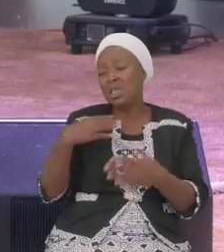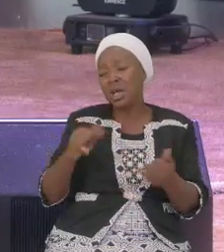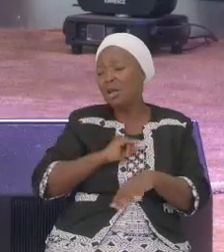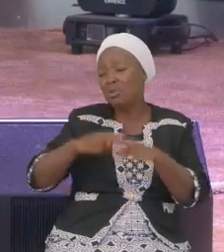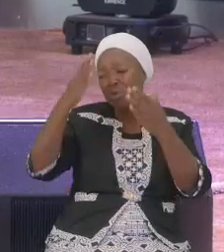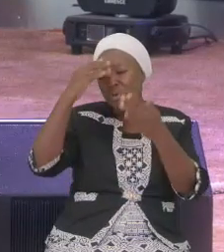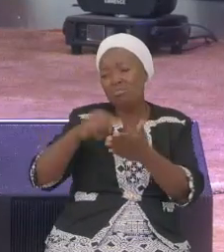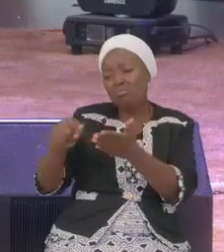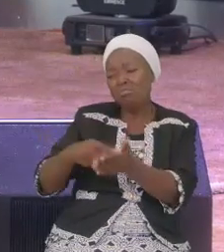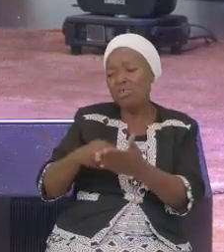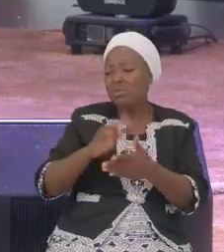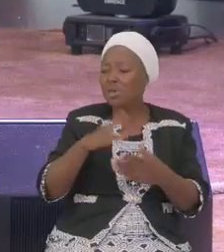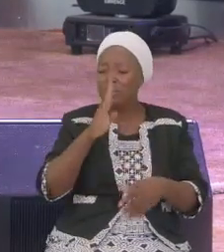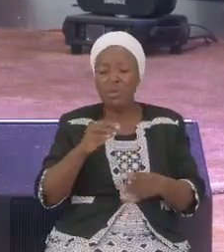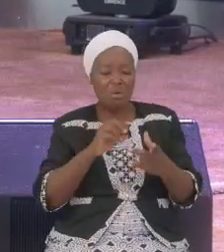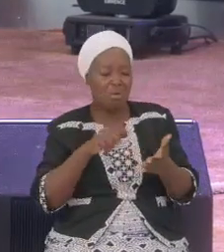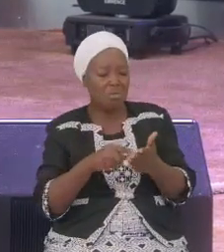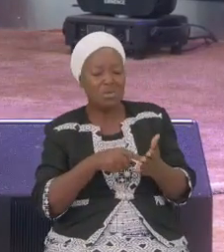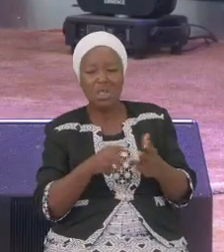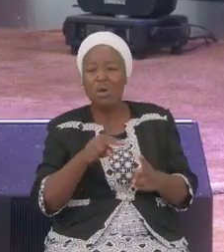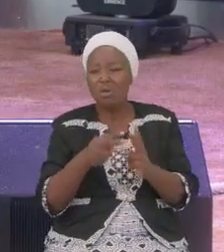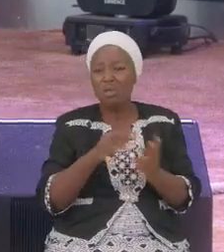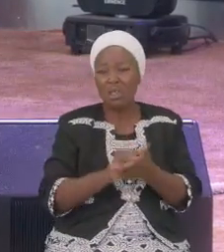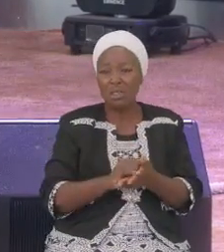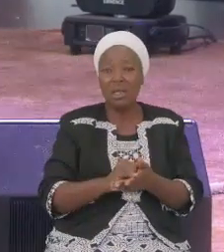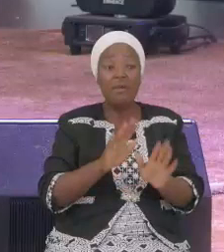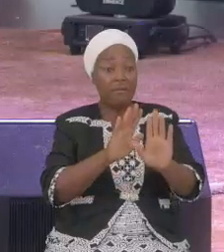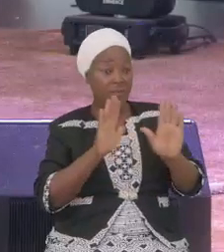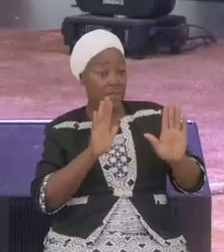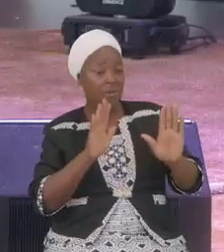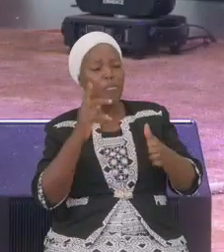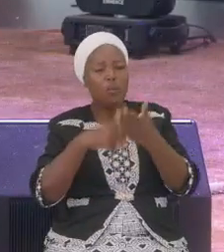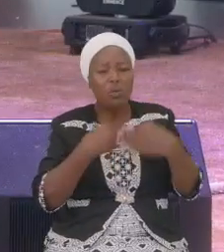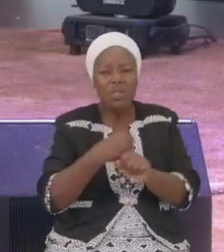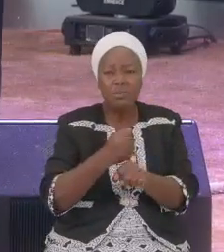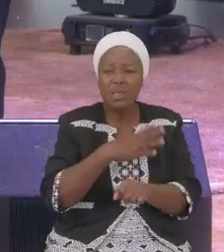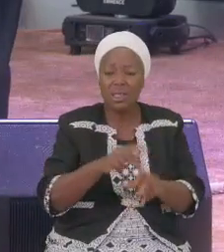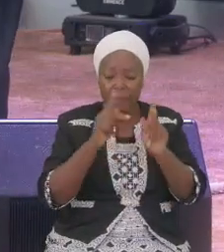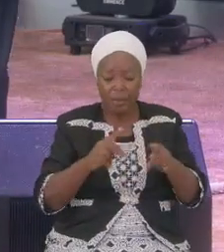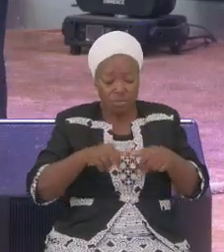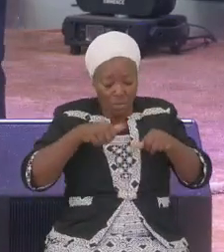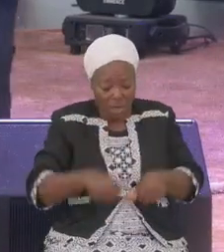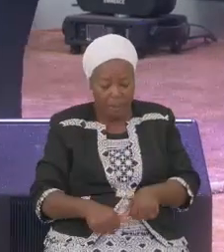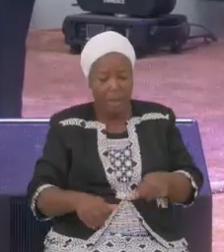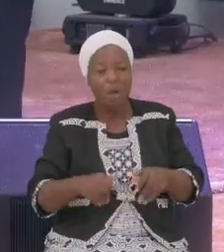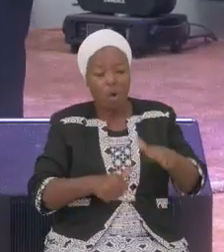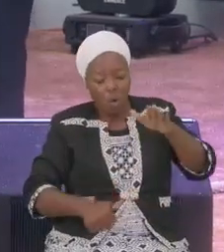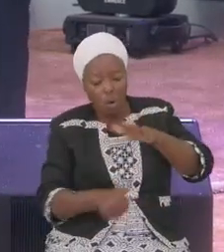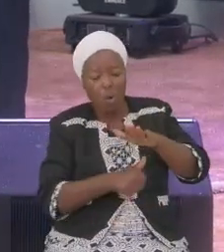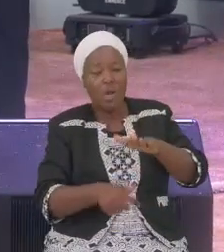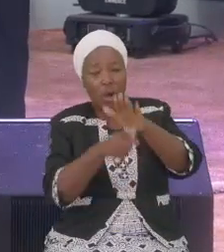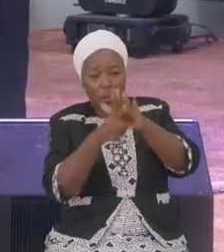know what this will be or what that will be. Fear. What makes a person to remain under oppression? Now